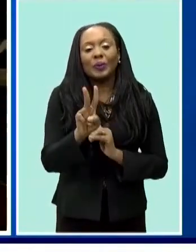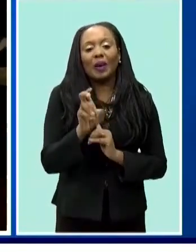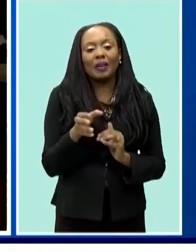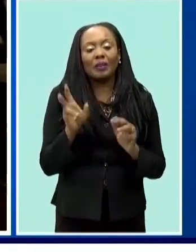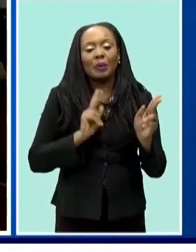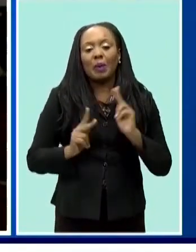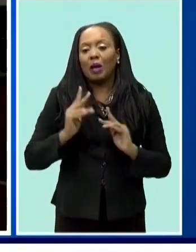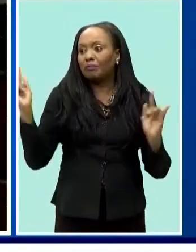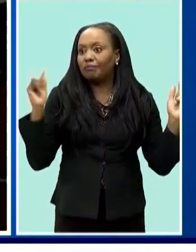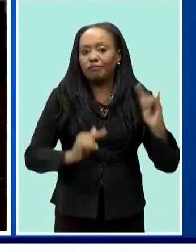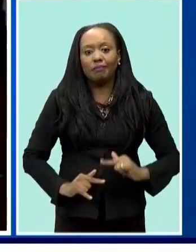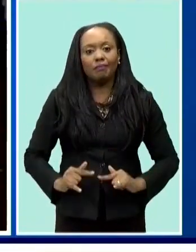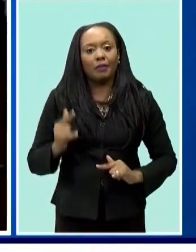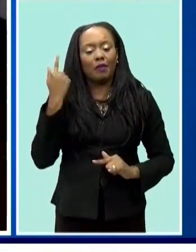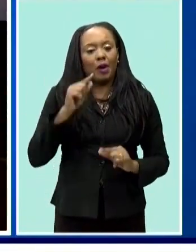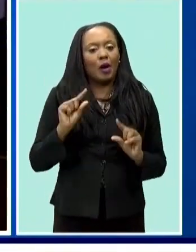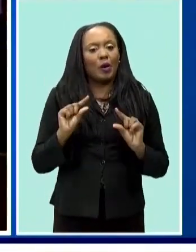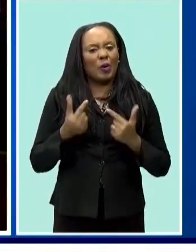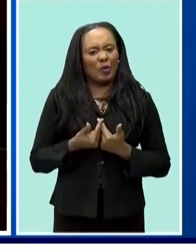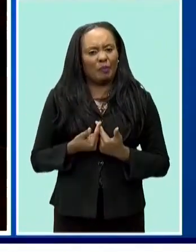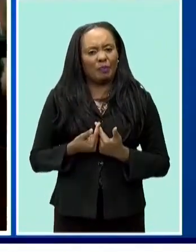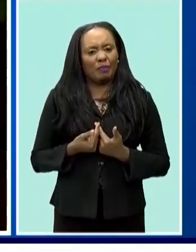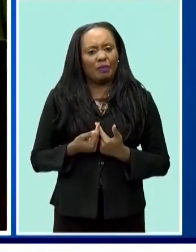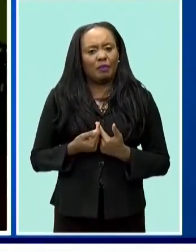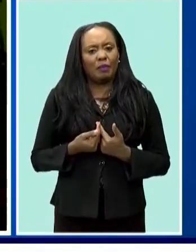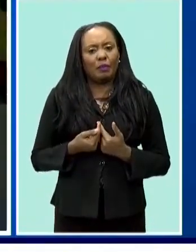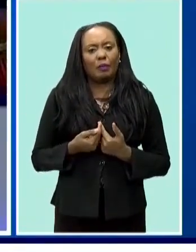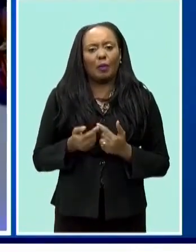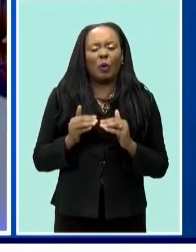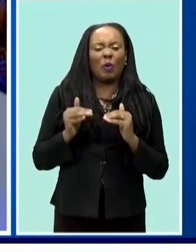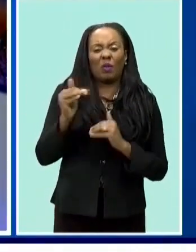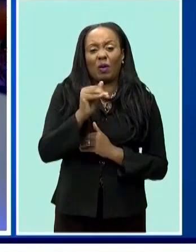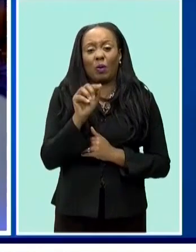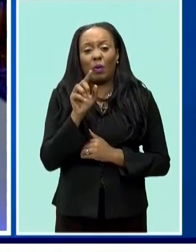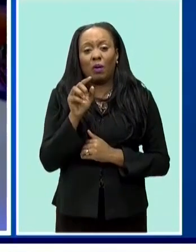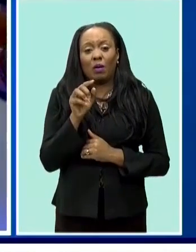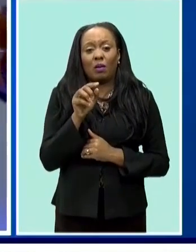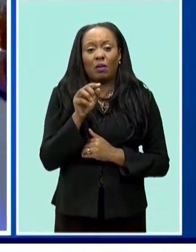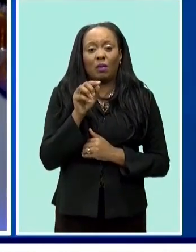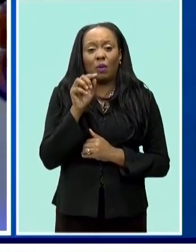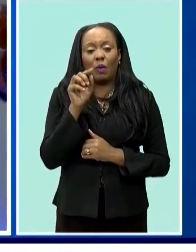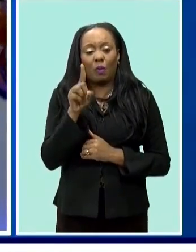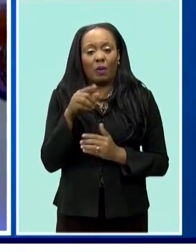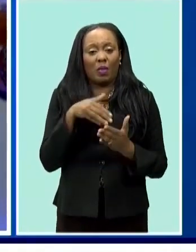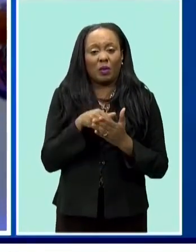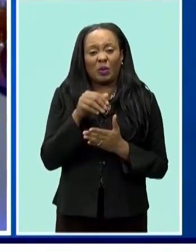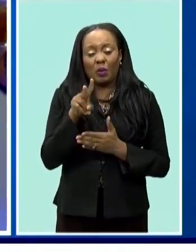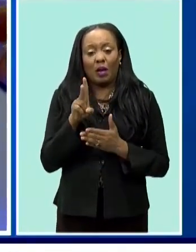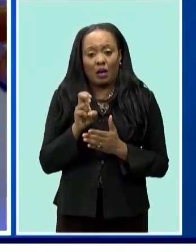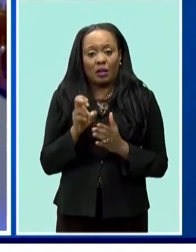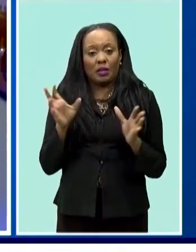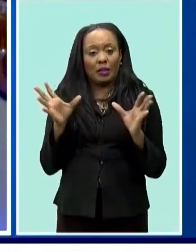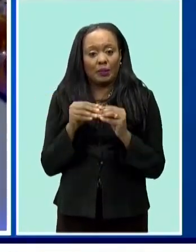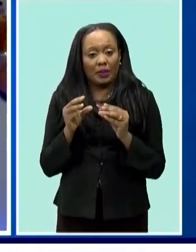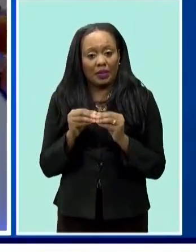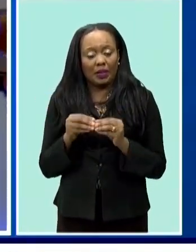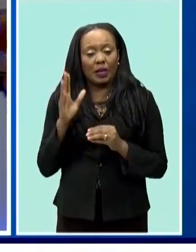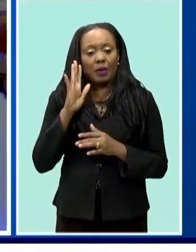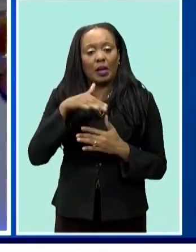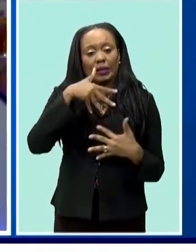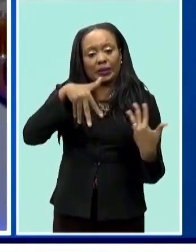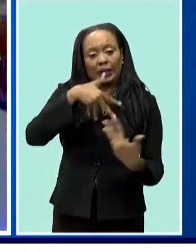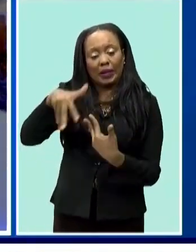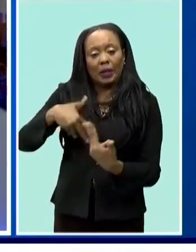for Connect Barbados. He says that over 1,200 meetings are scheduled for the two-day event, where local industry players will interact with more than